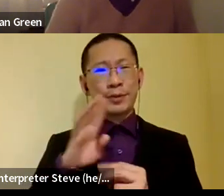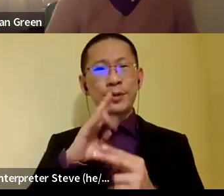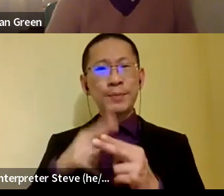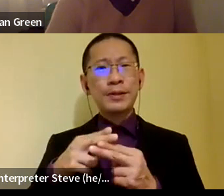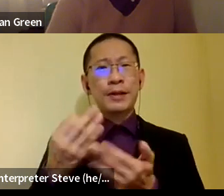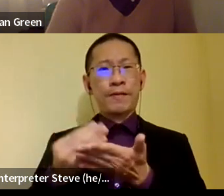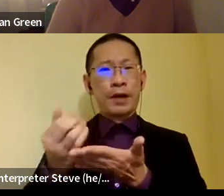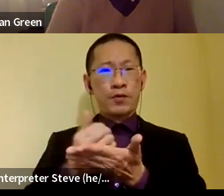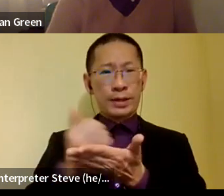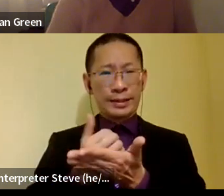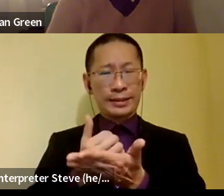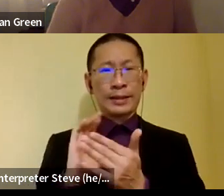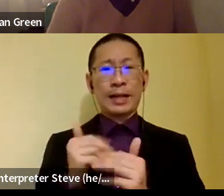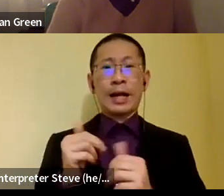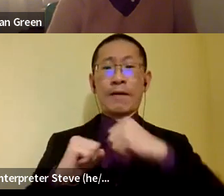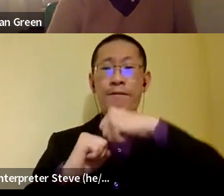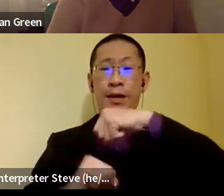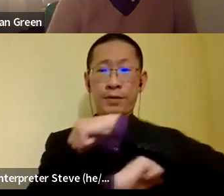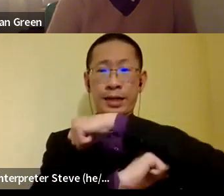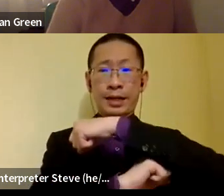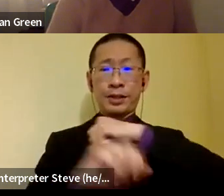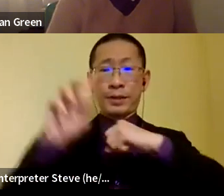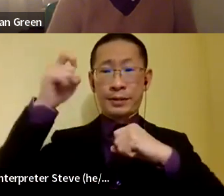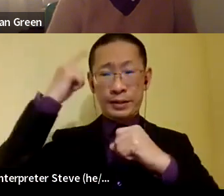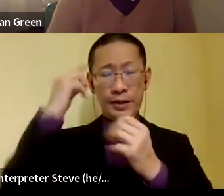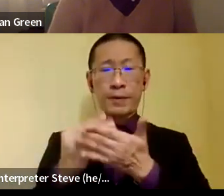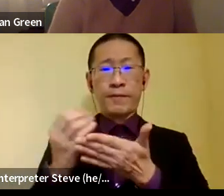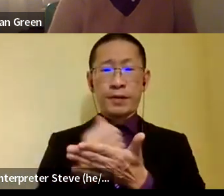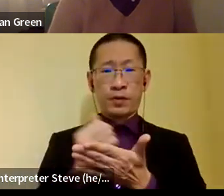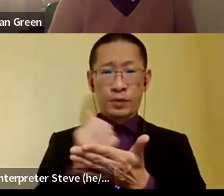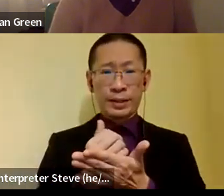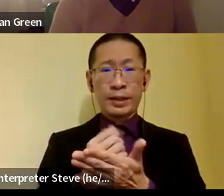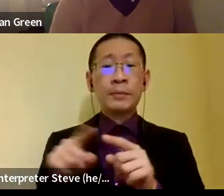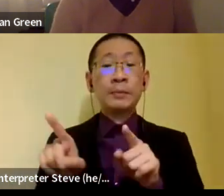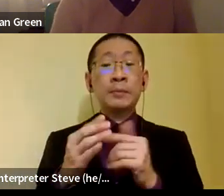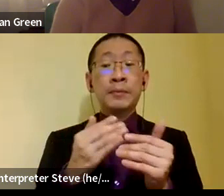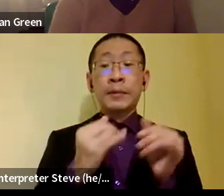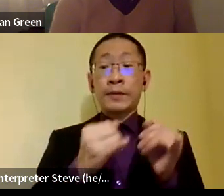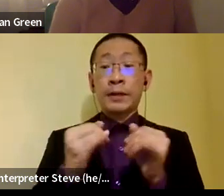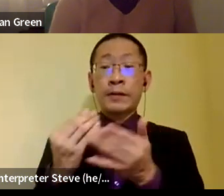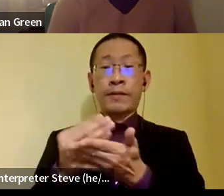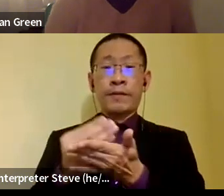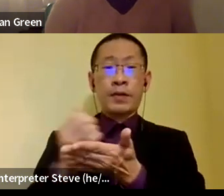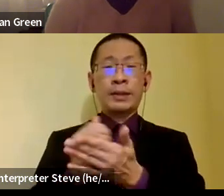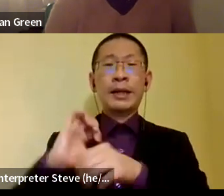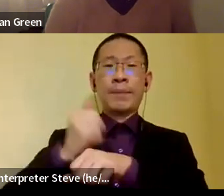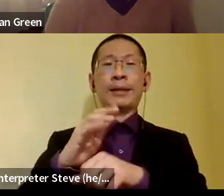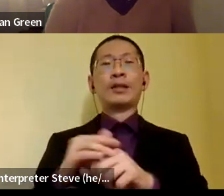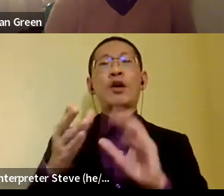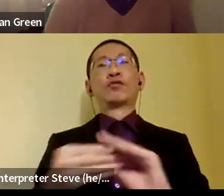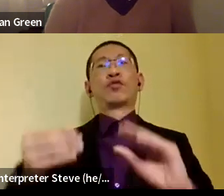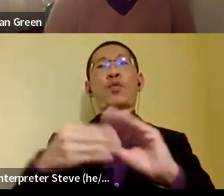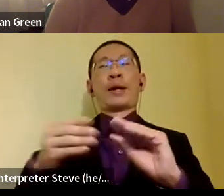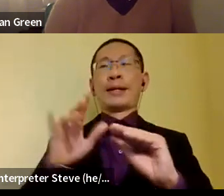this, because our foundational and government fundraising especially, but even individual fundraising, is so based on a narrative of this